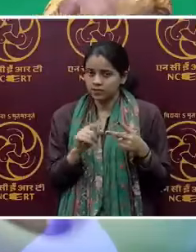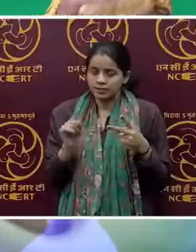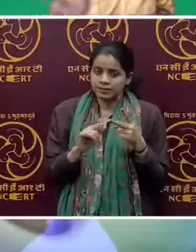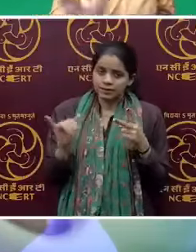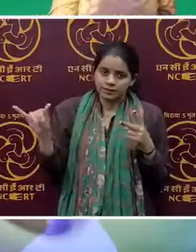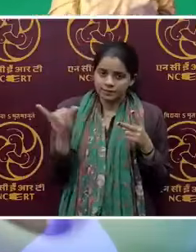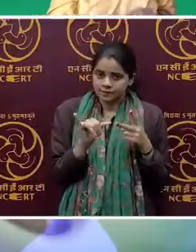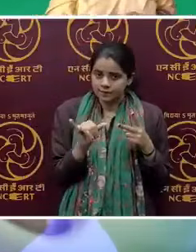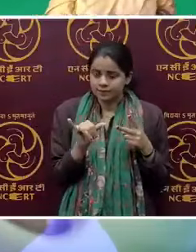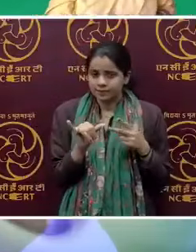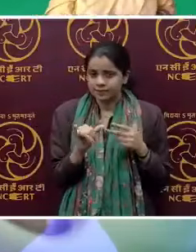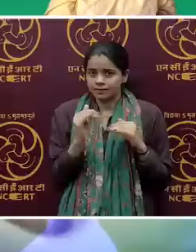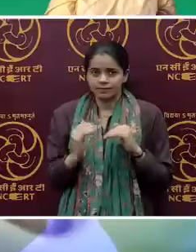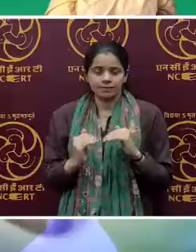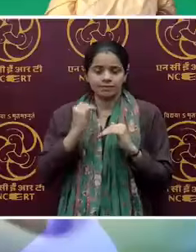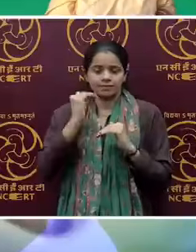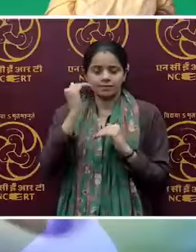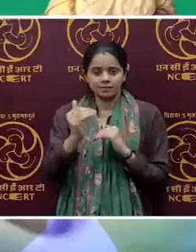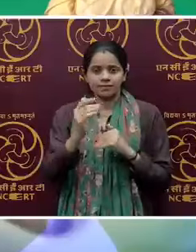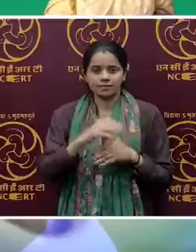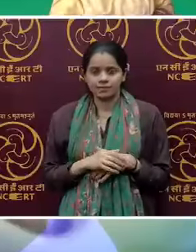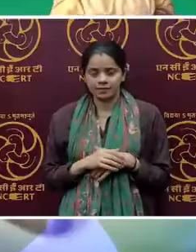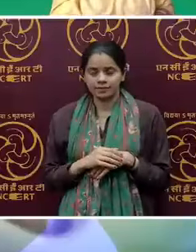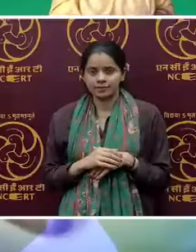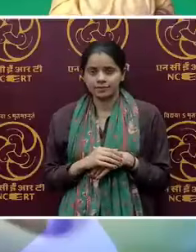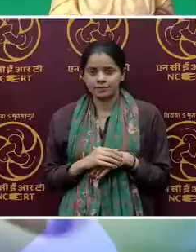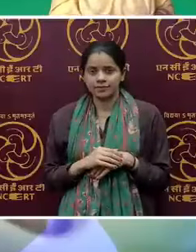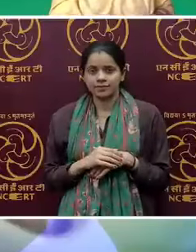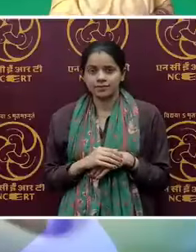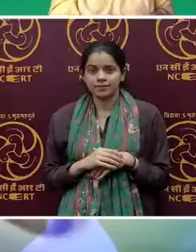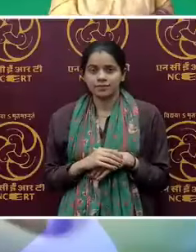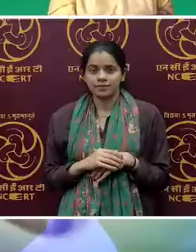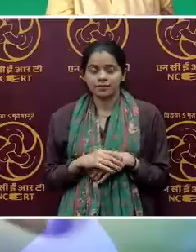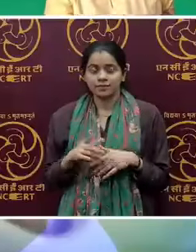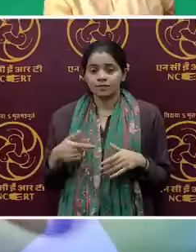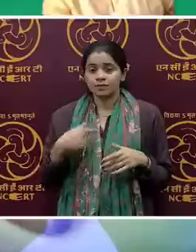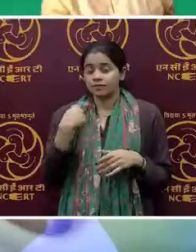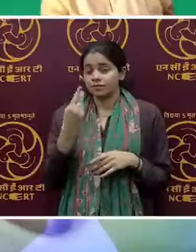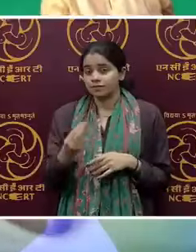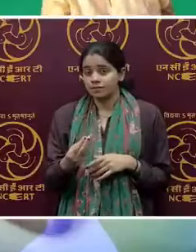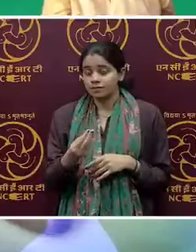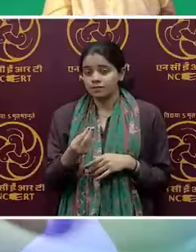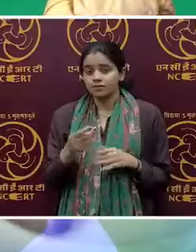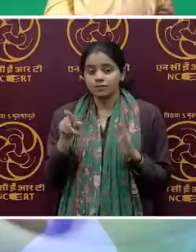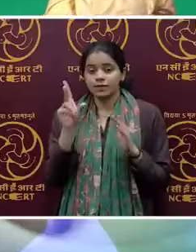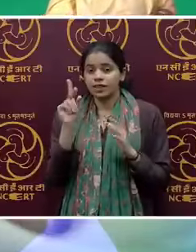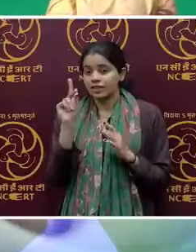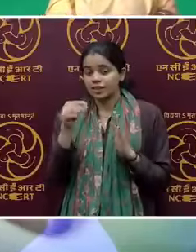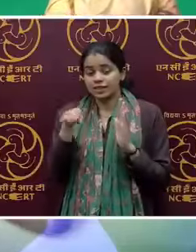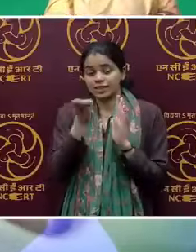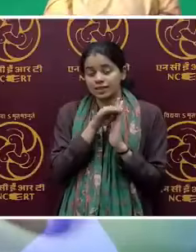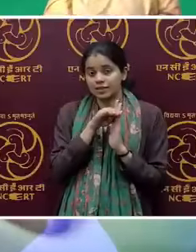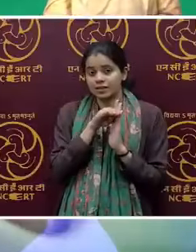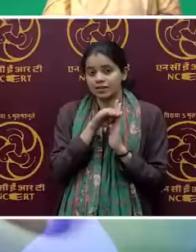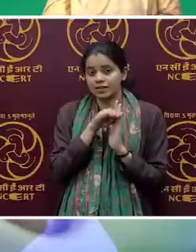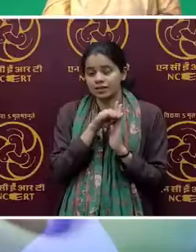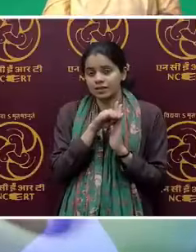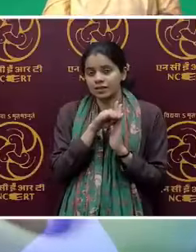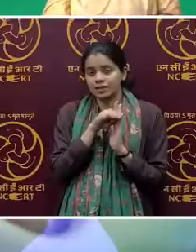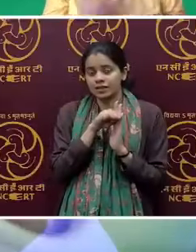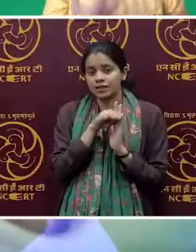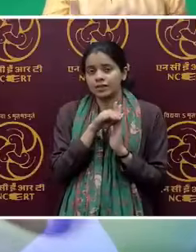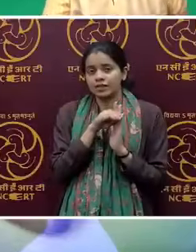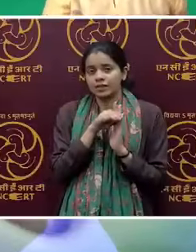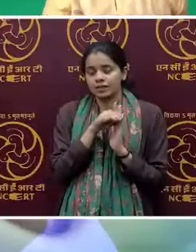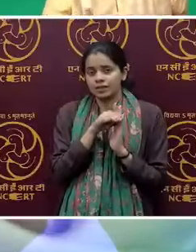Similarly, just the next step after that is to be referred to a second level of screening, which is